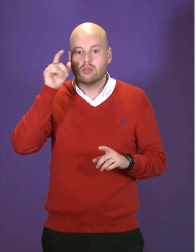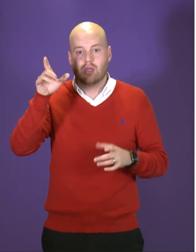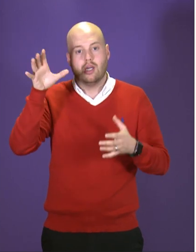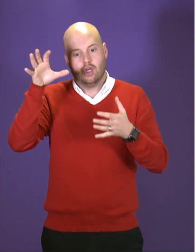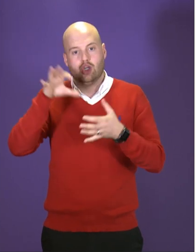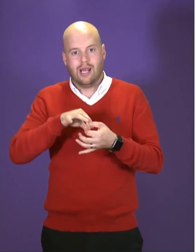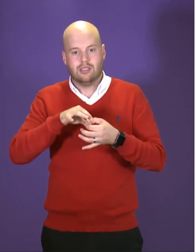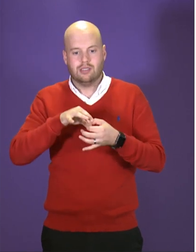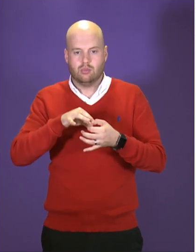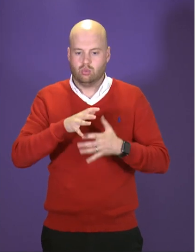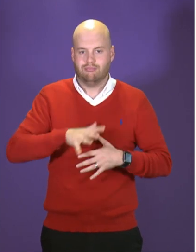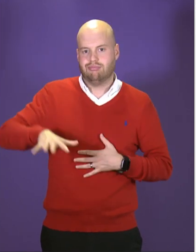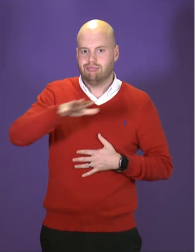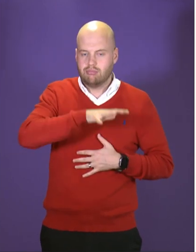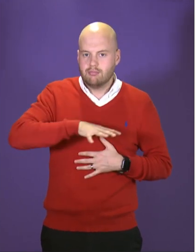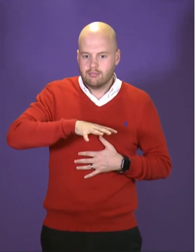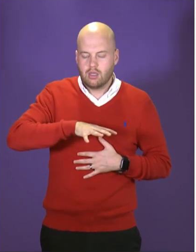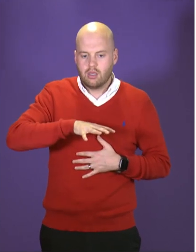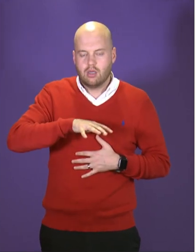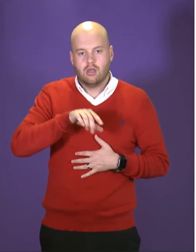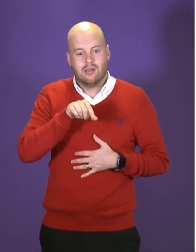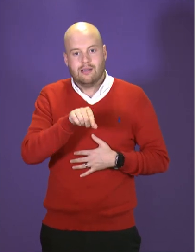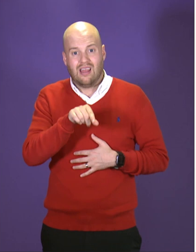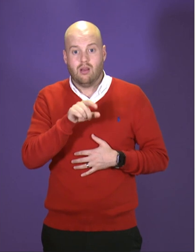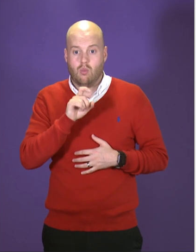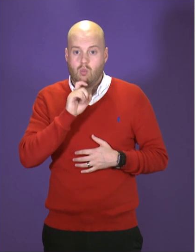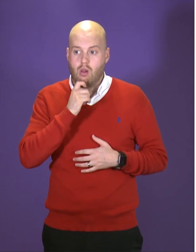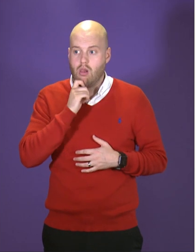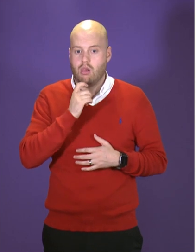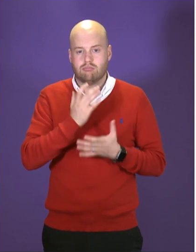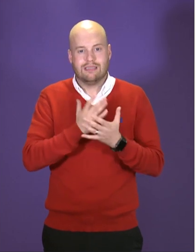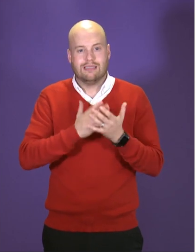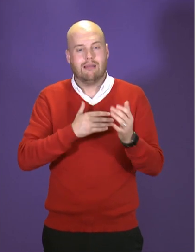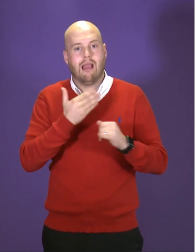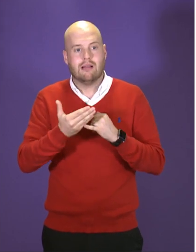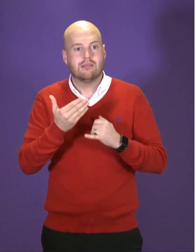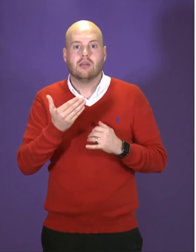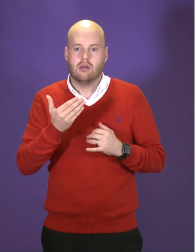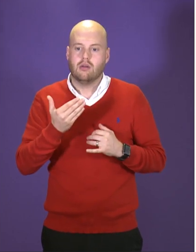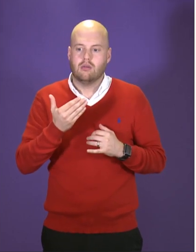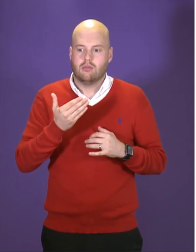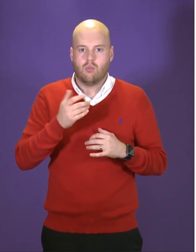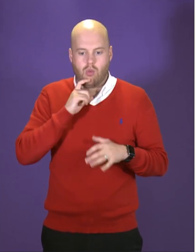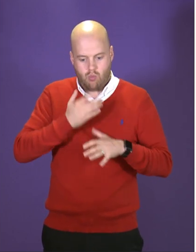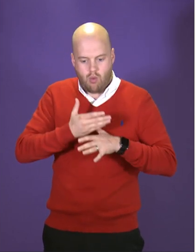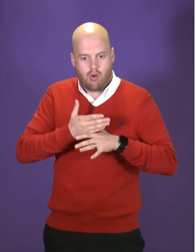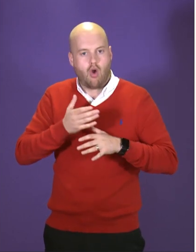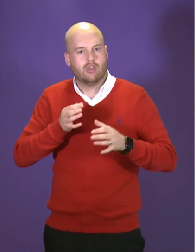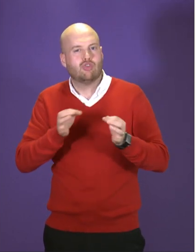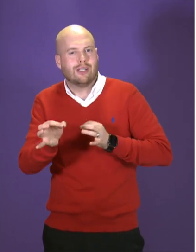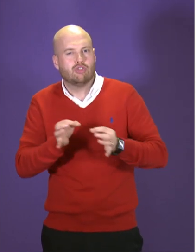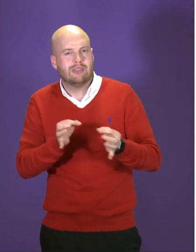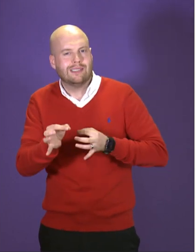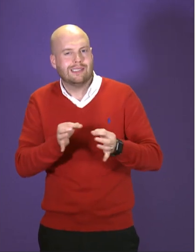territorial counties that will autonomically work on the